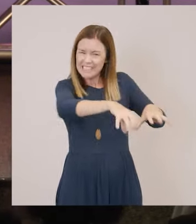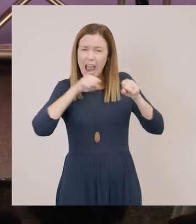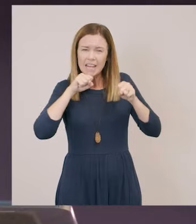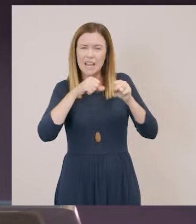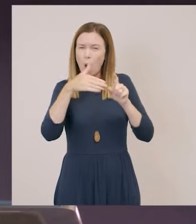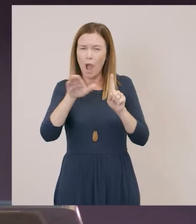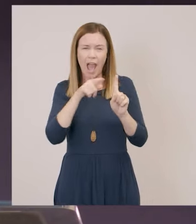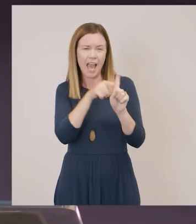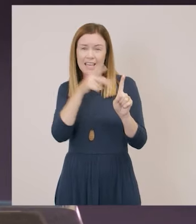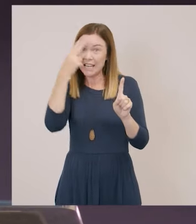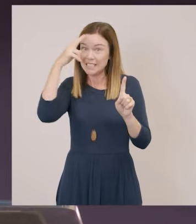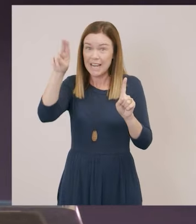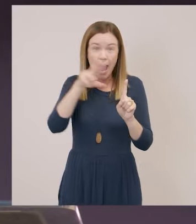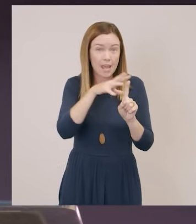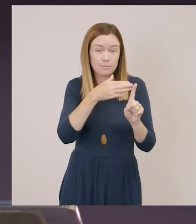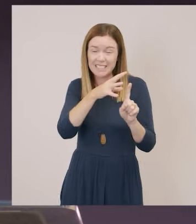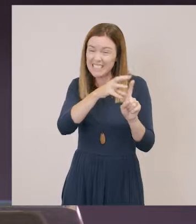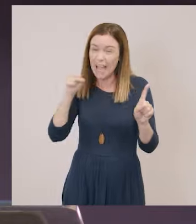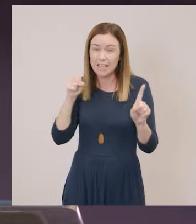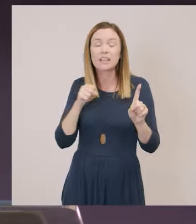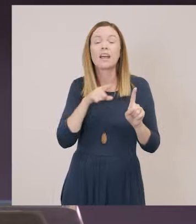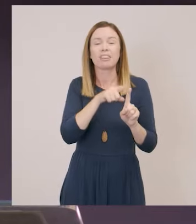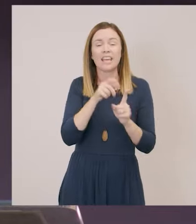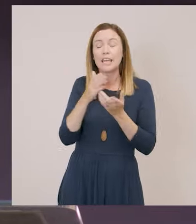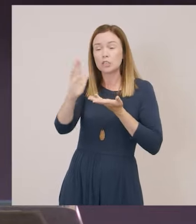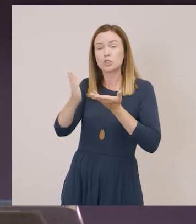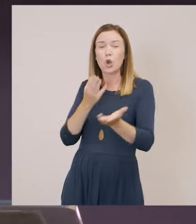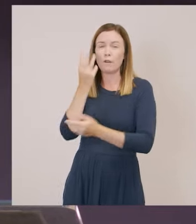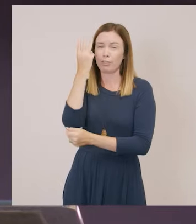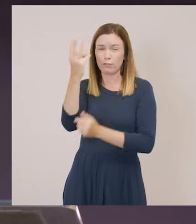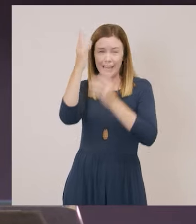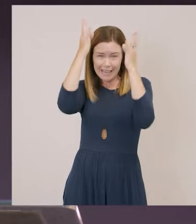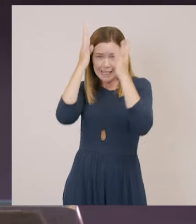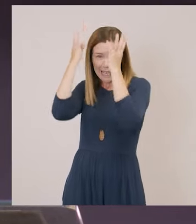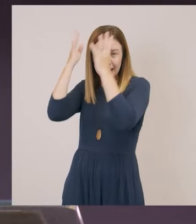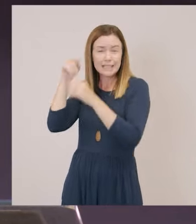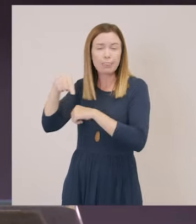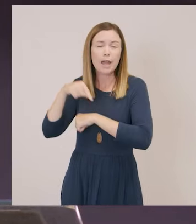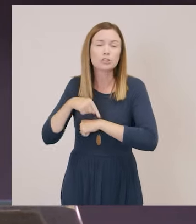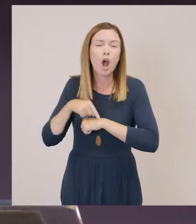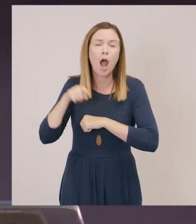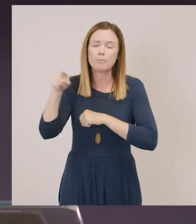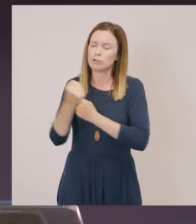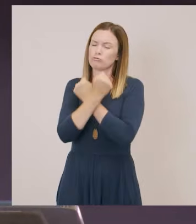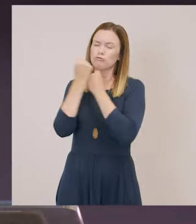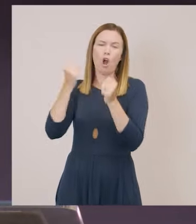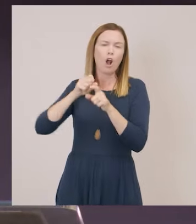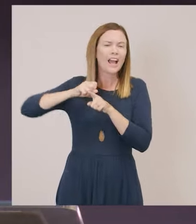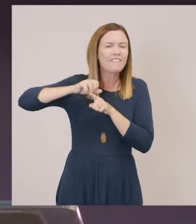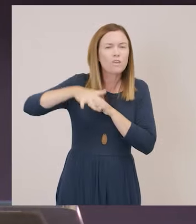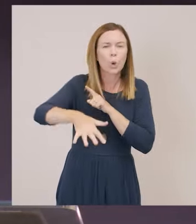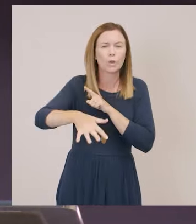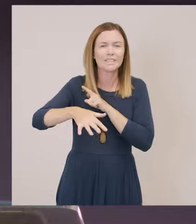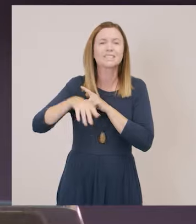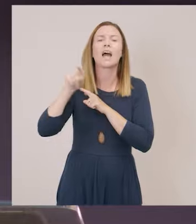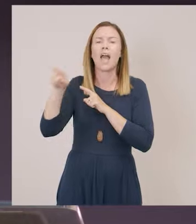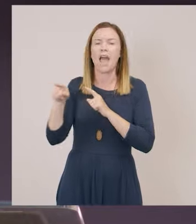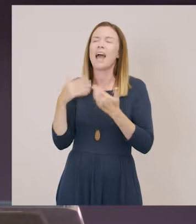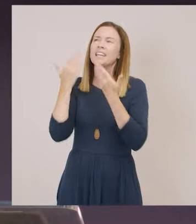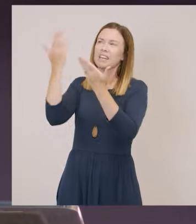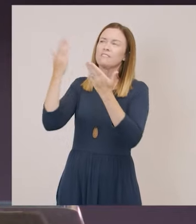he ended up serving three influential kings at the time and bringing so much glory to